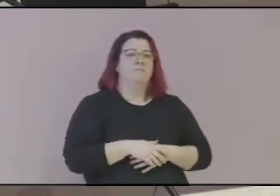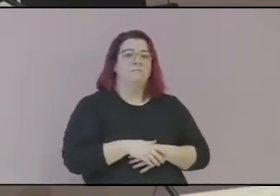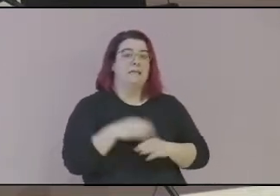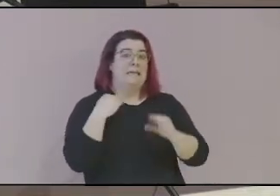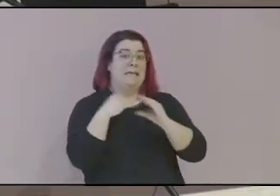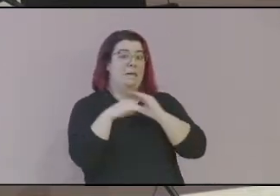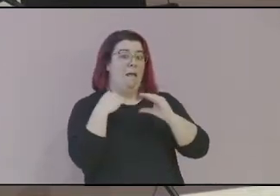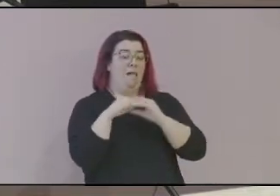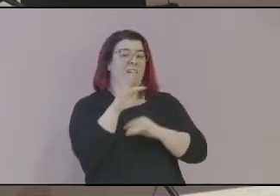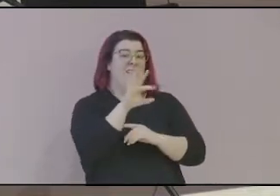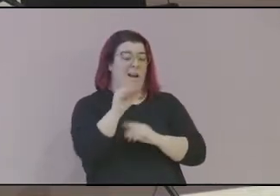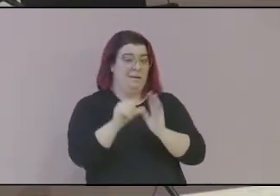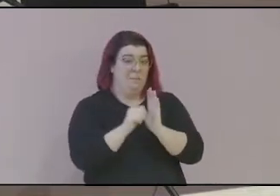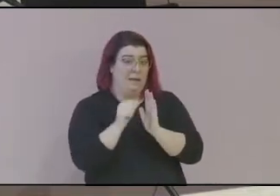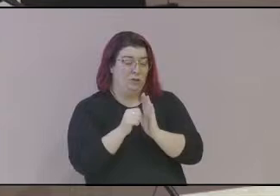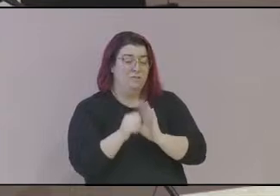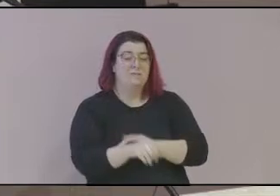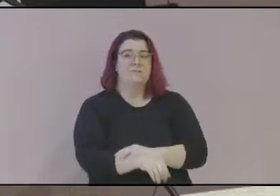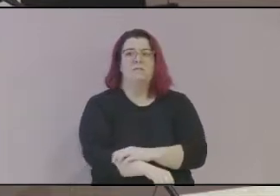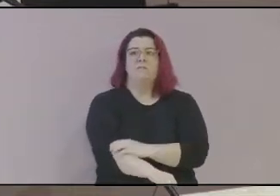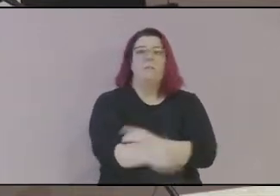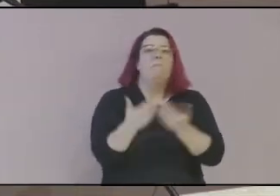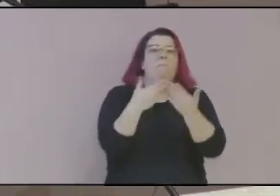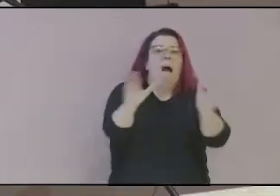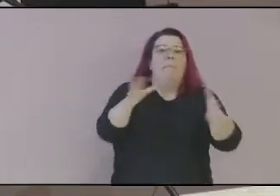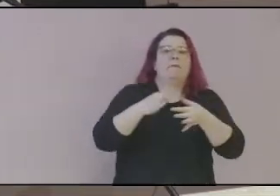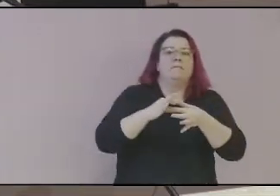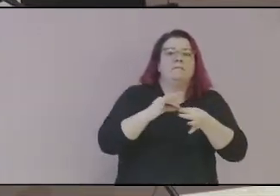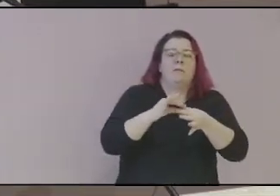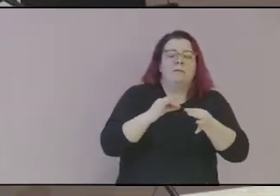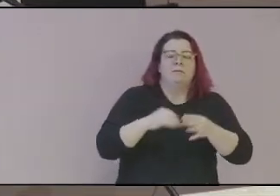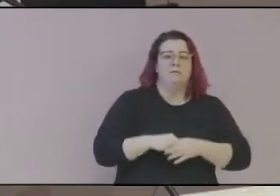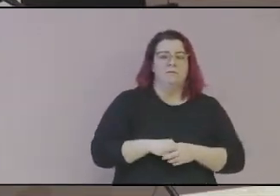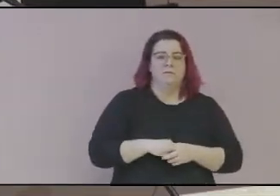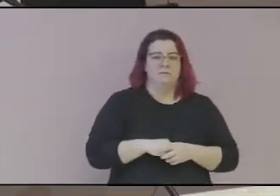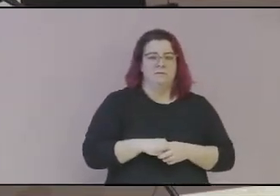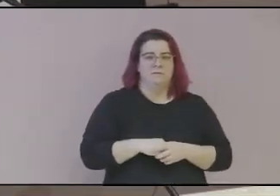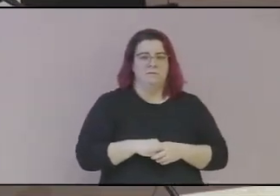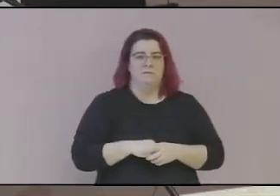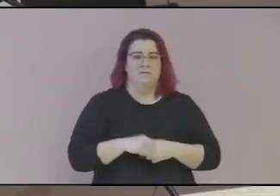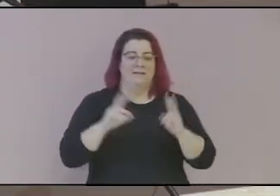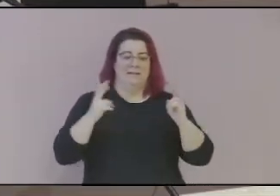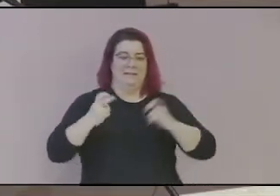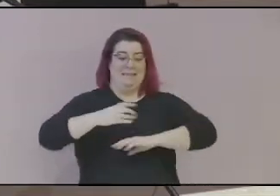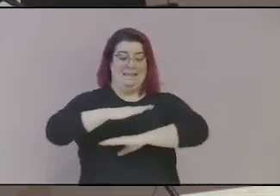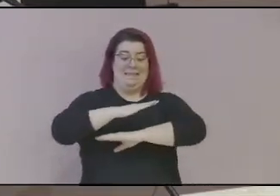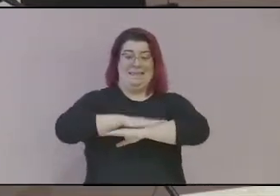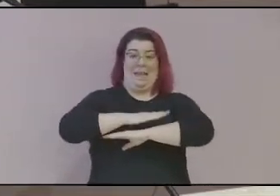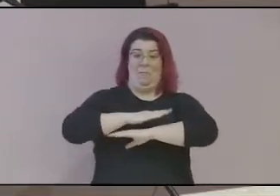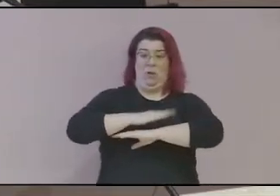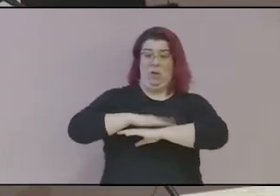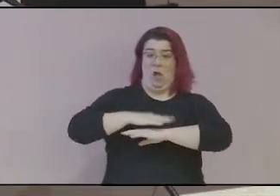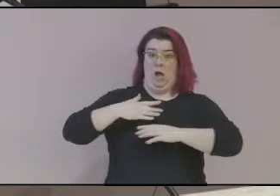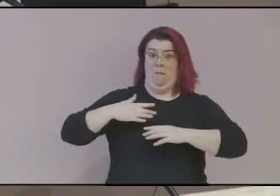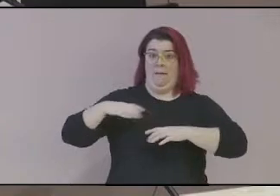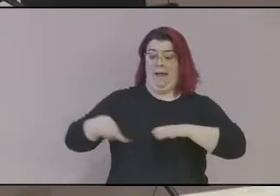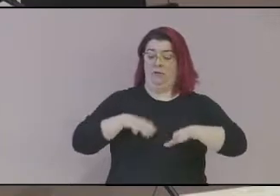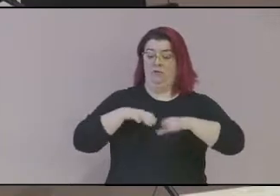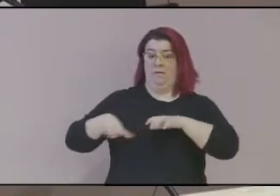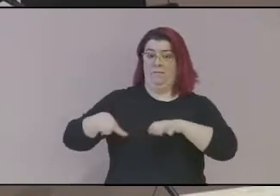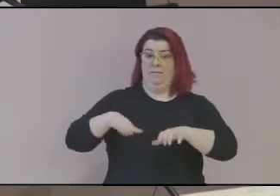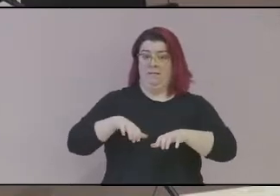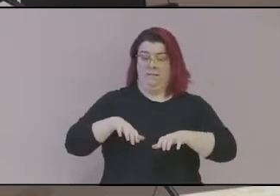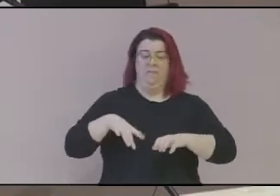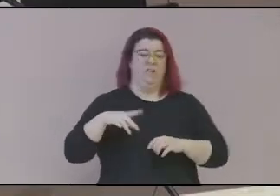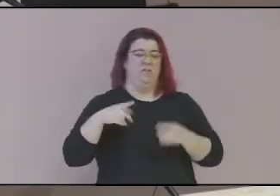public commentary, the situation manual and tabletop exercises that were presented to staff in a